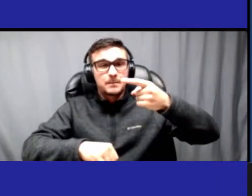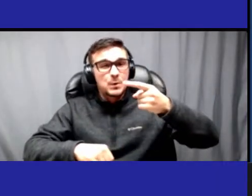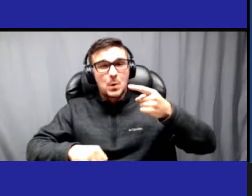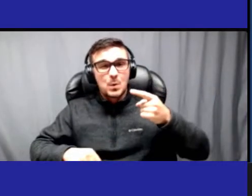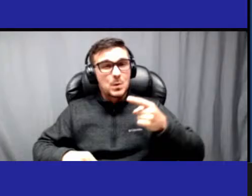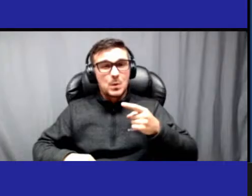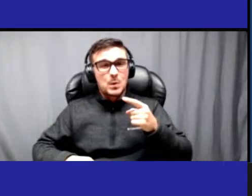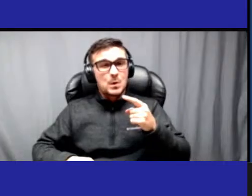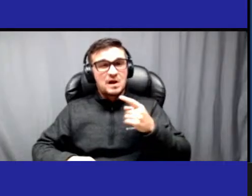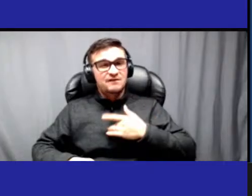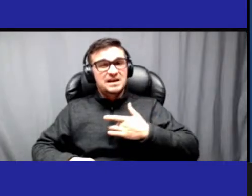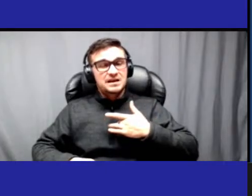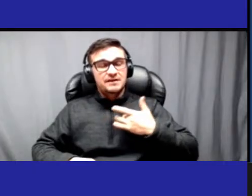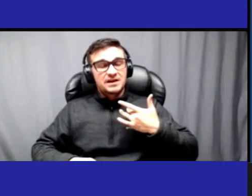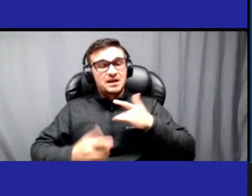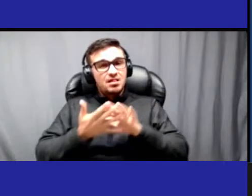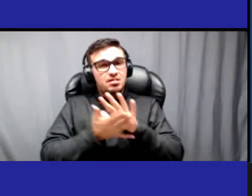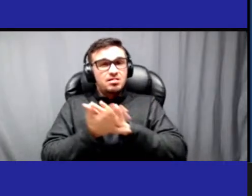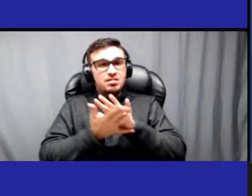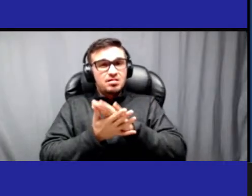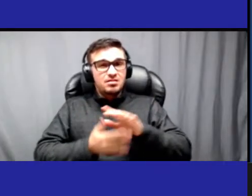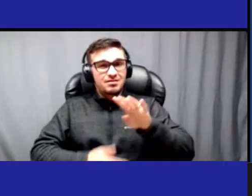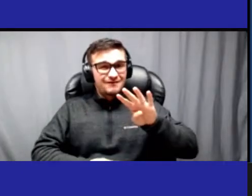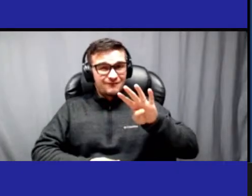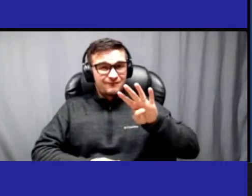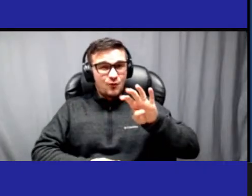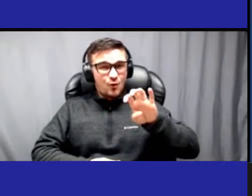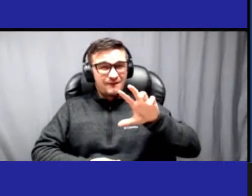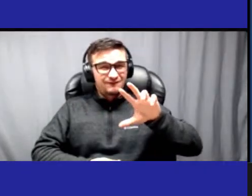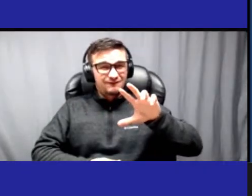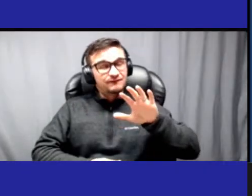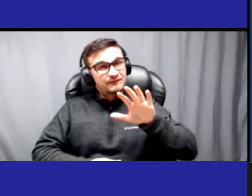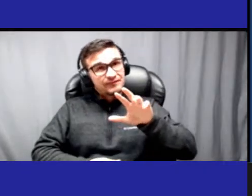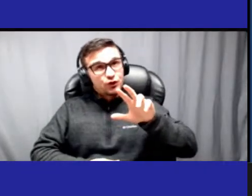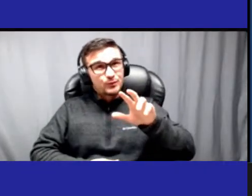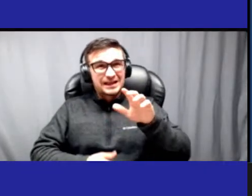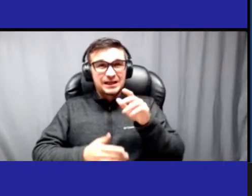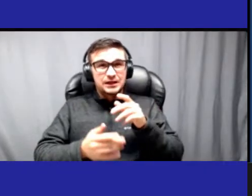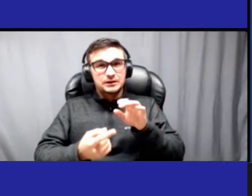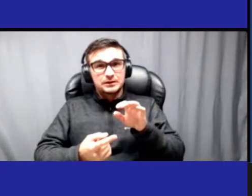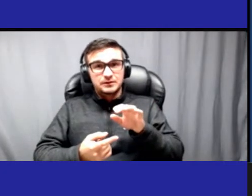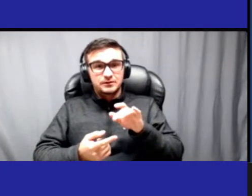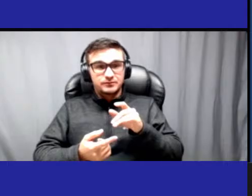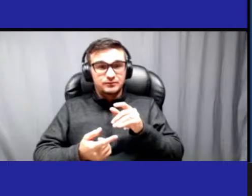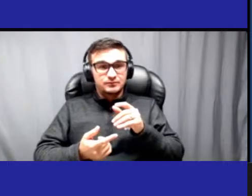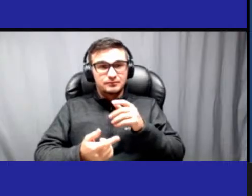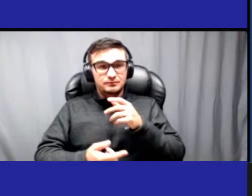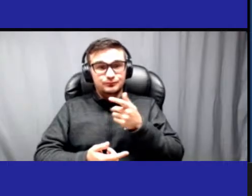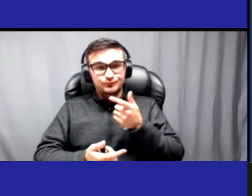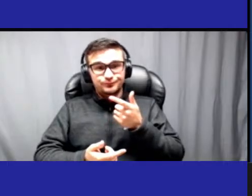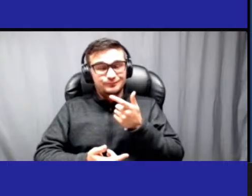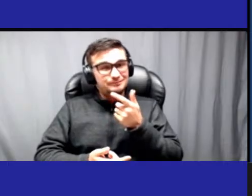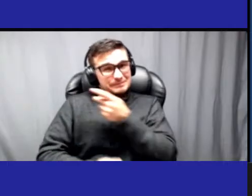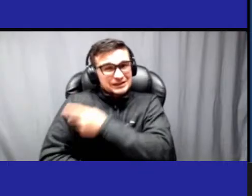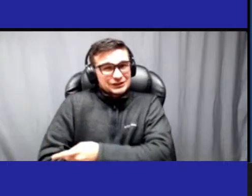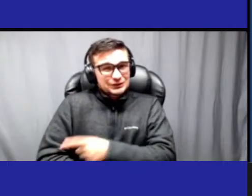were 453 unique primary care patients in 2015. You're 100% right. There may have been